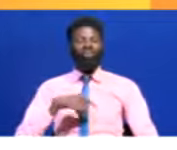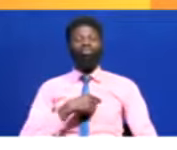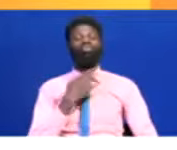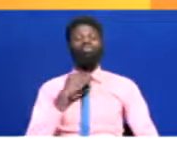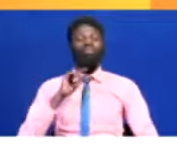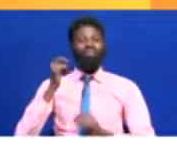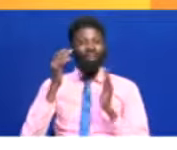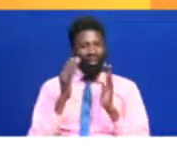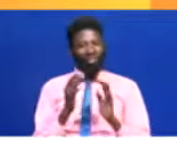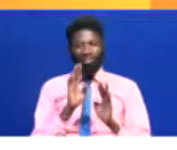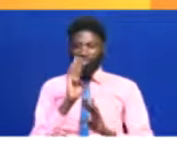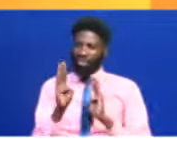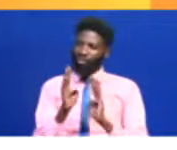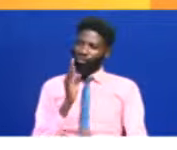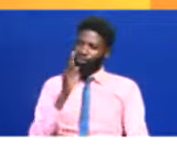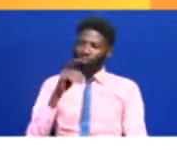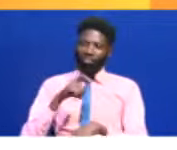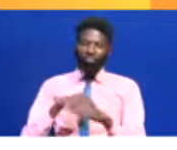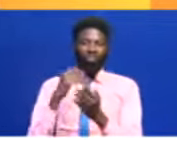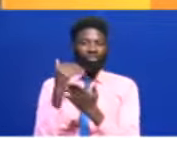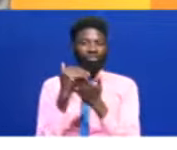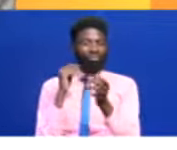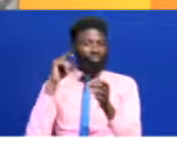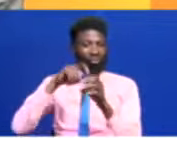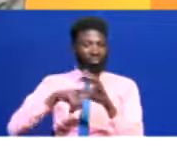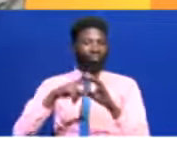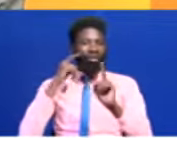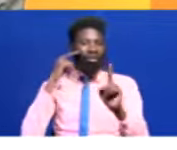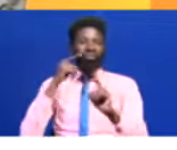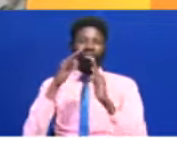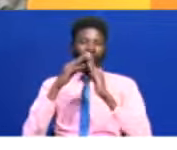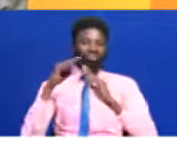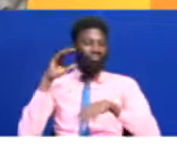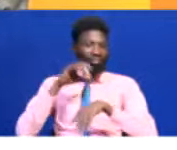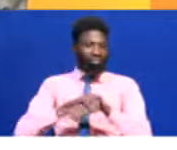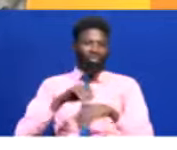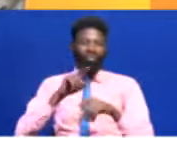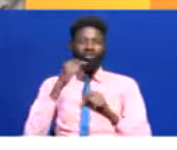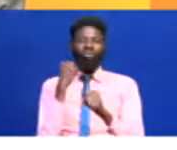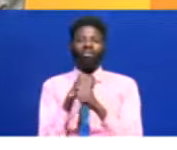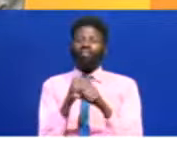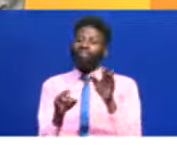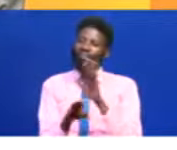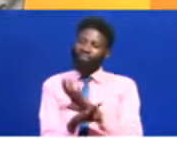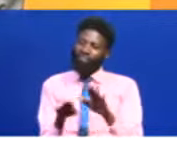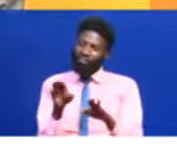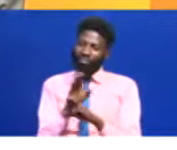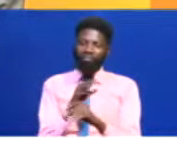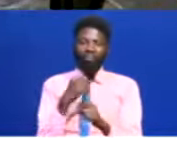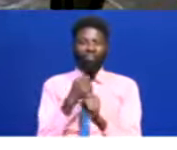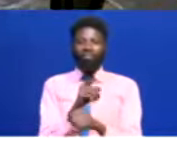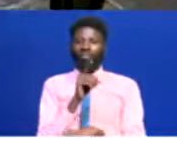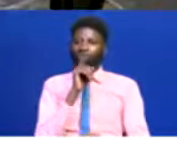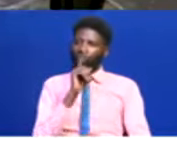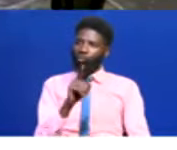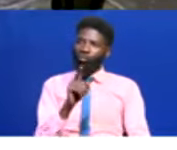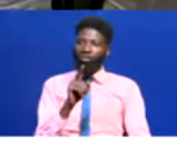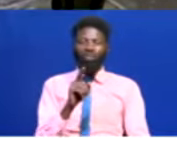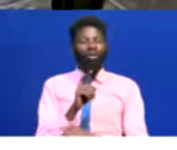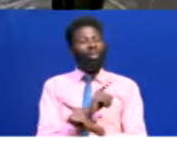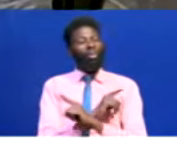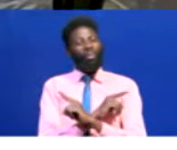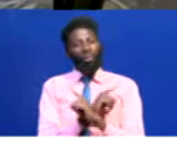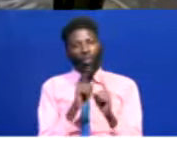yourself in that program of acquiring that unit, mm-hmm. you do everything possible to make sure that you don't